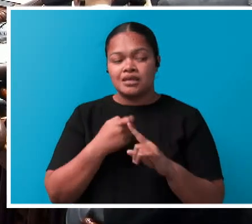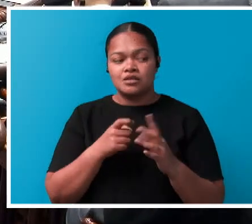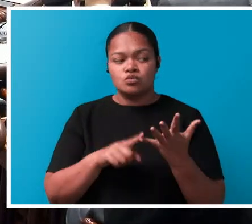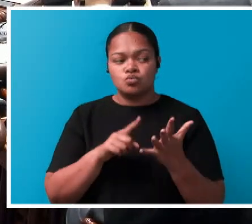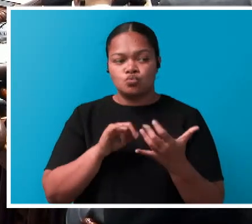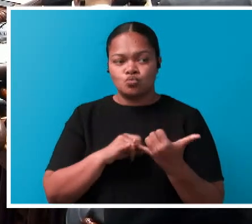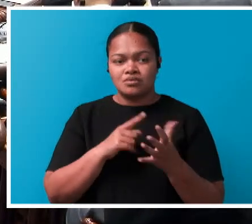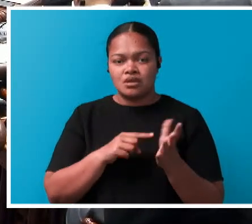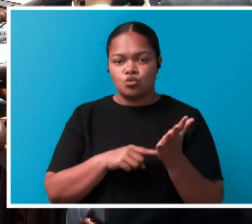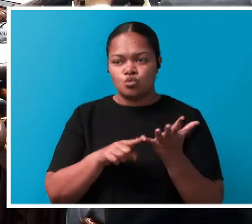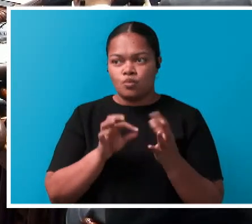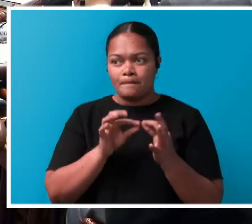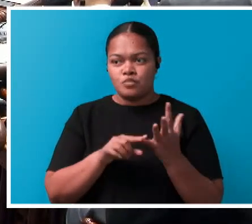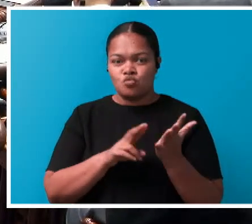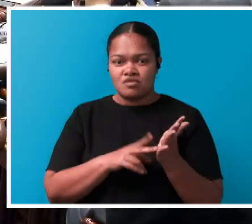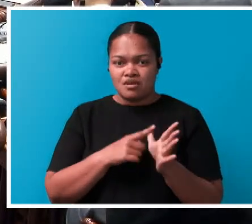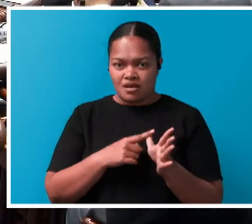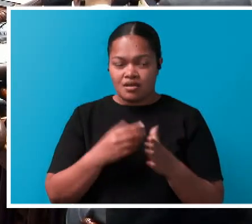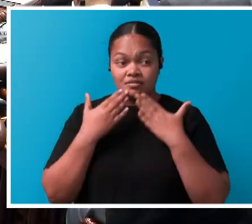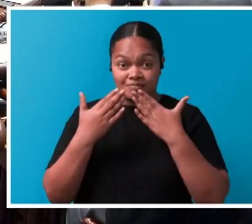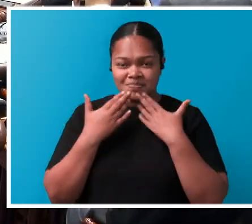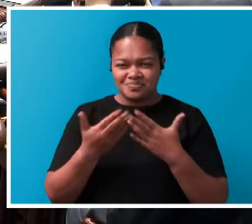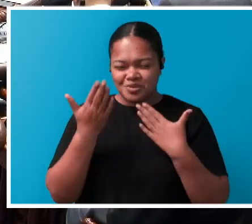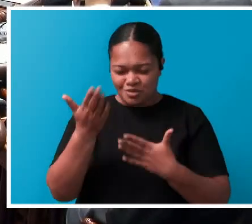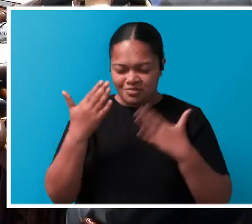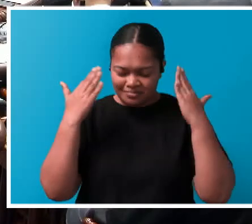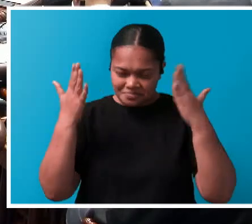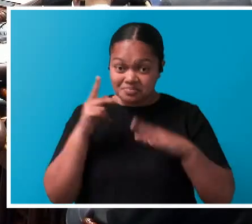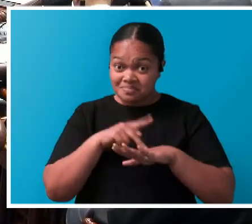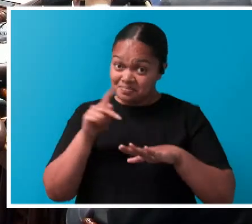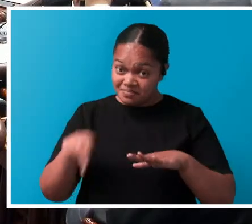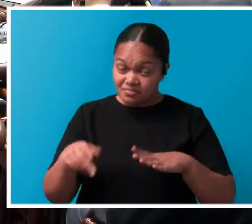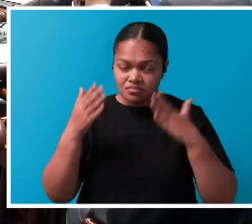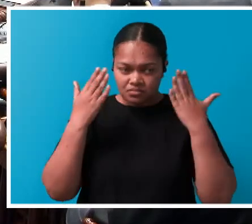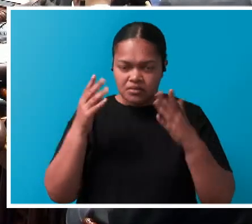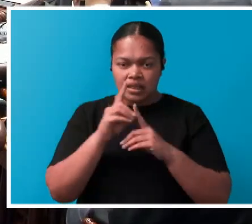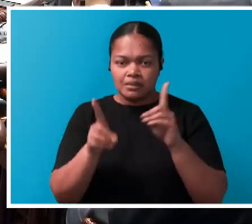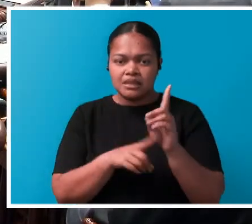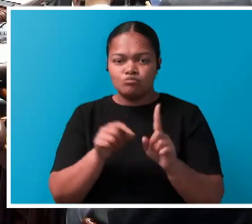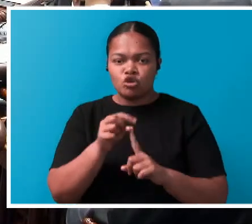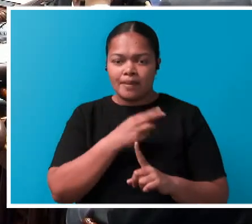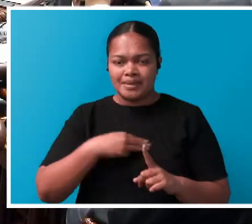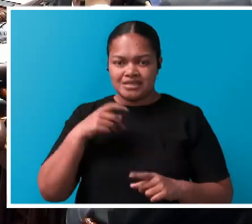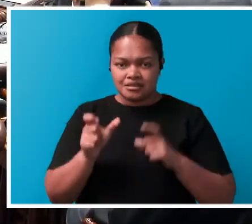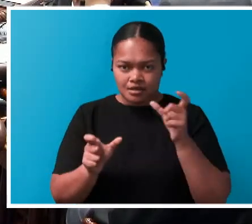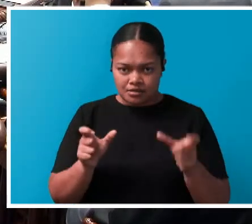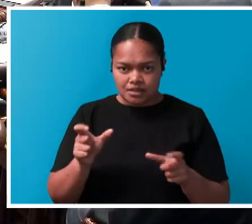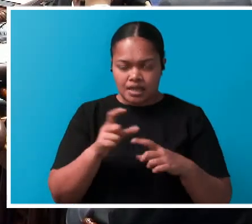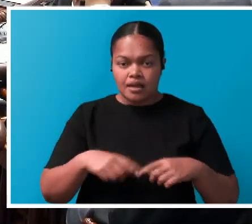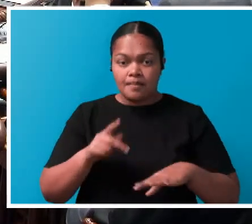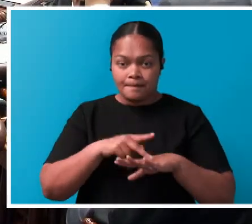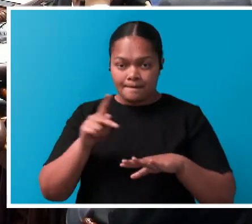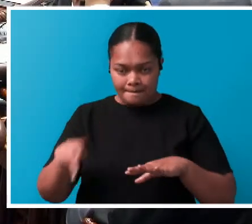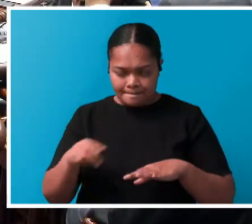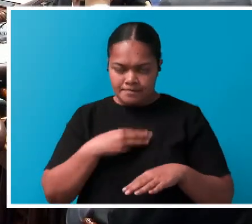Thank you, Mr. Speaker, sir. Honorable Speaker of Parliament, Honorable Deputy Prime Ministers, Honorable Cabinet Ministers, Honorable Leader